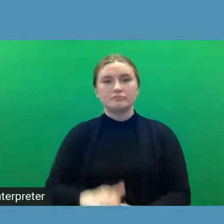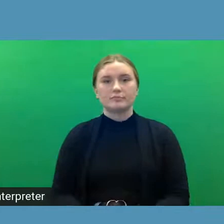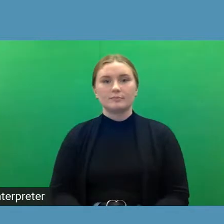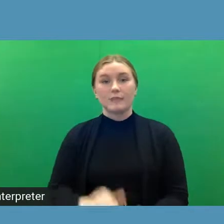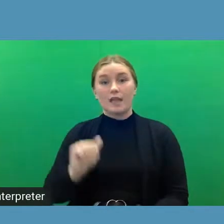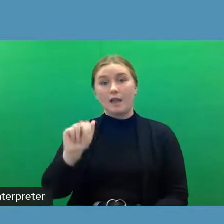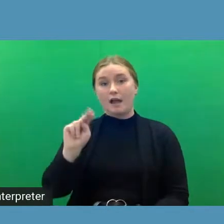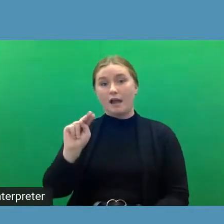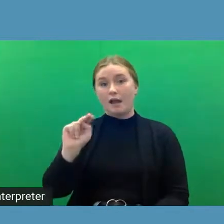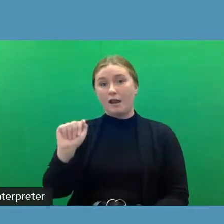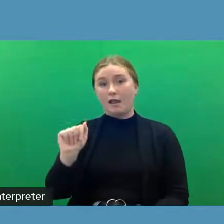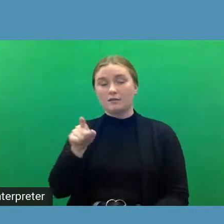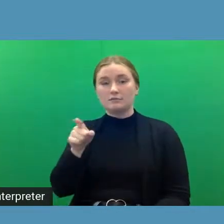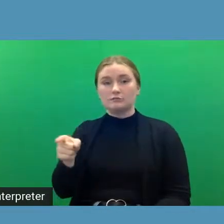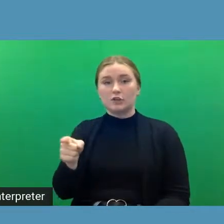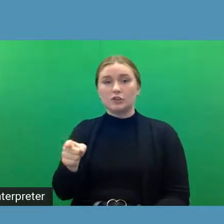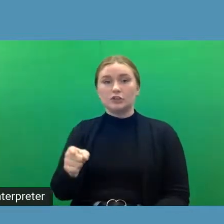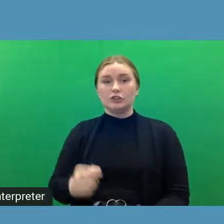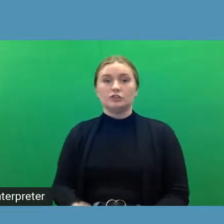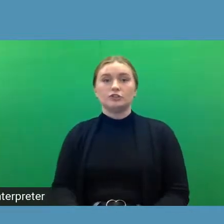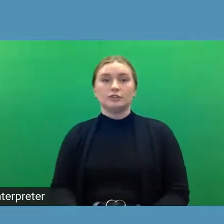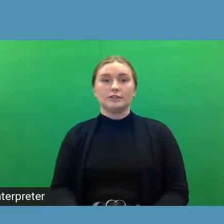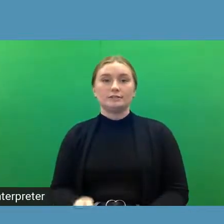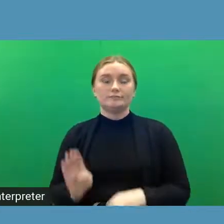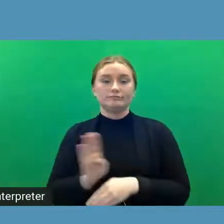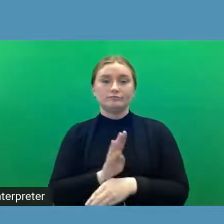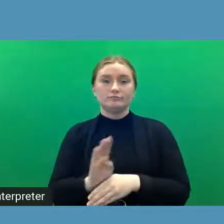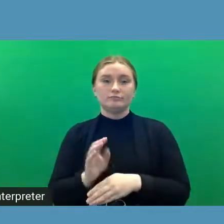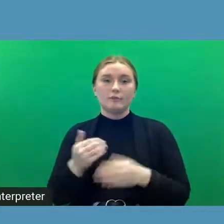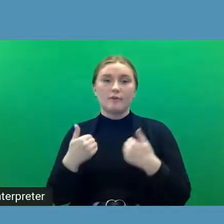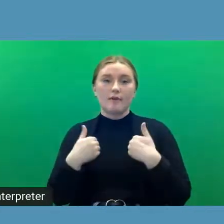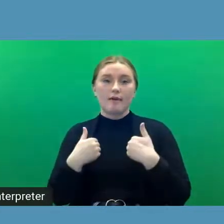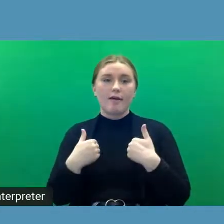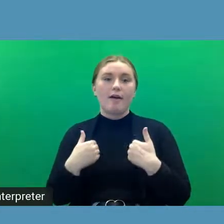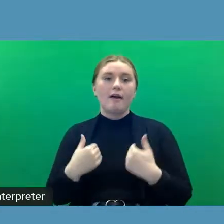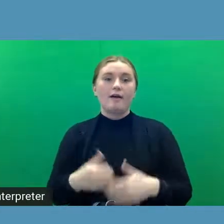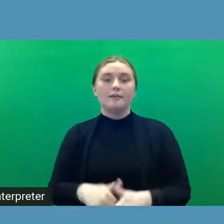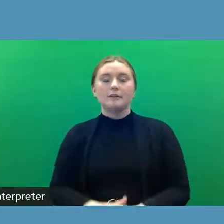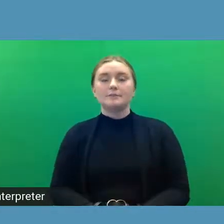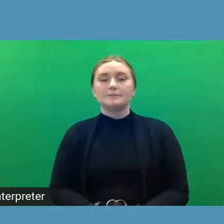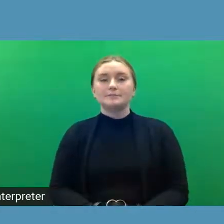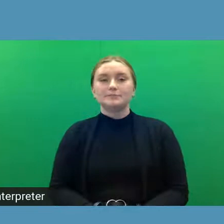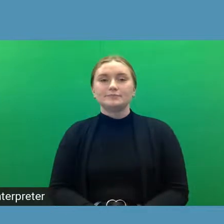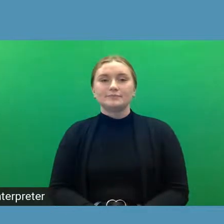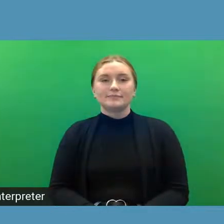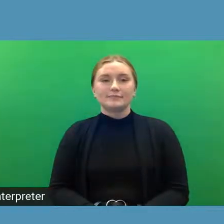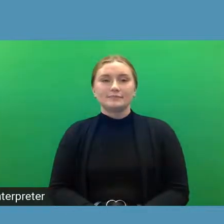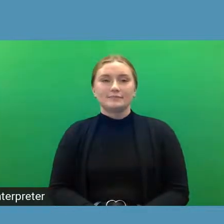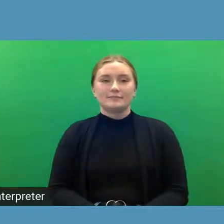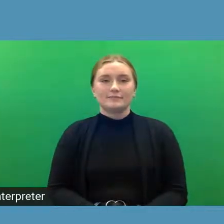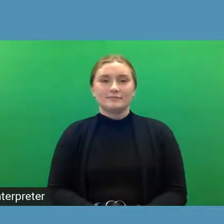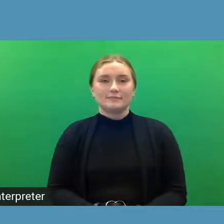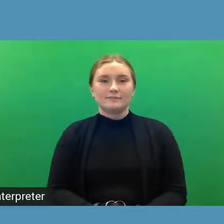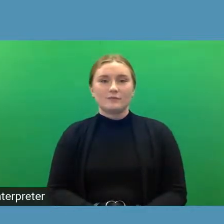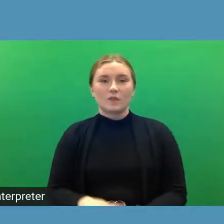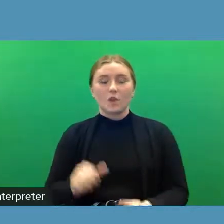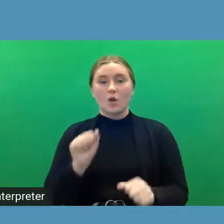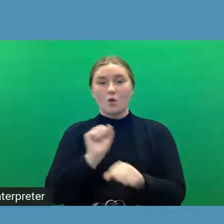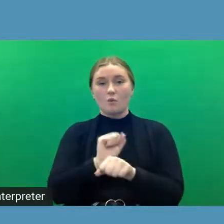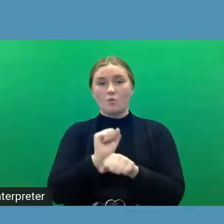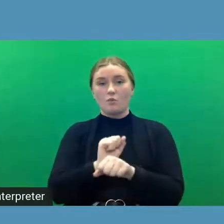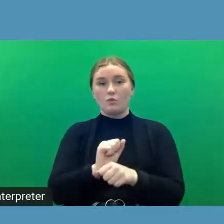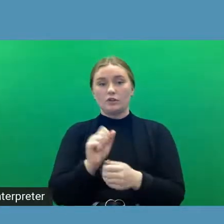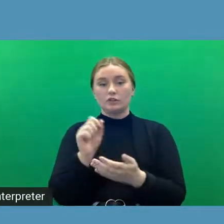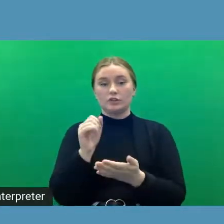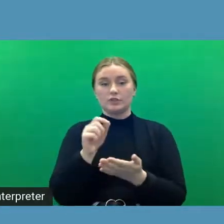Lavatelli is the owner of Solid Pink Productions and has been working in moving image for over 20 years as an artist, director, and